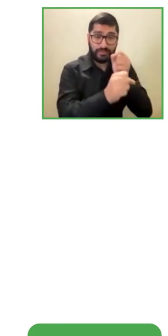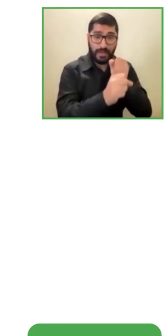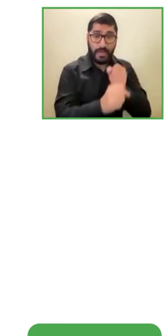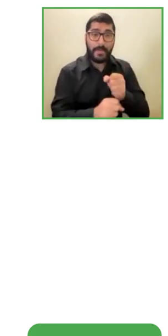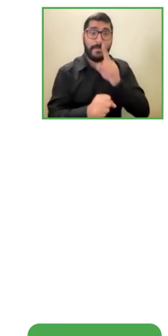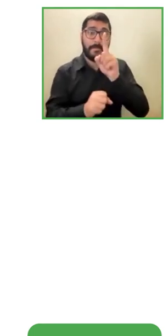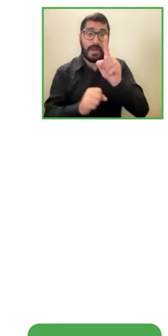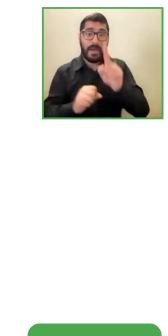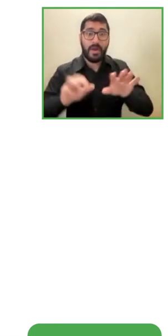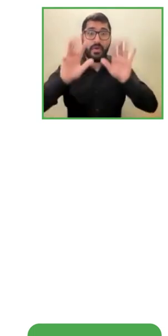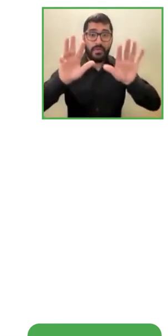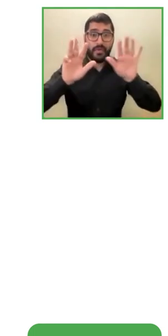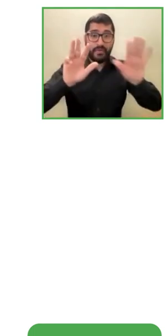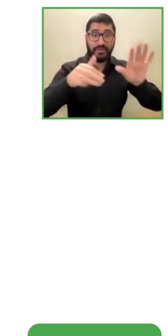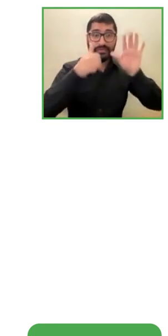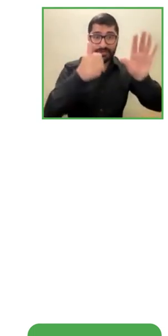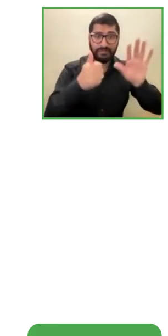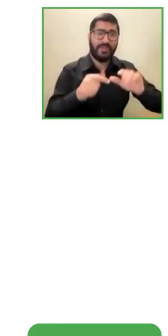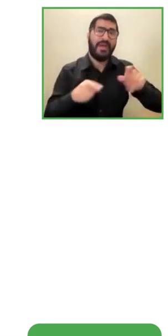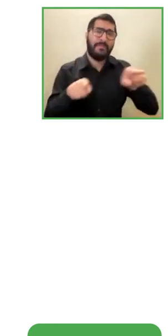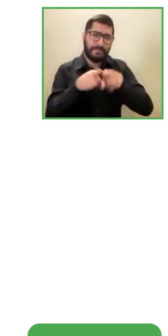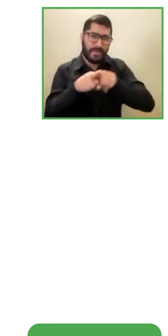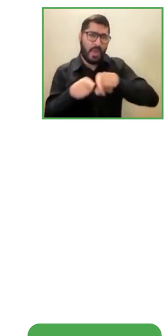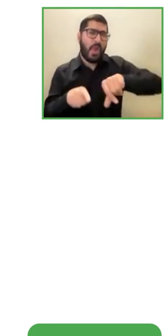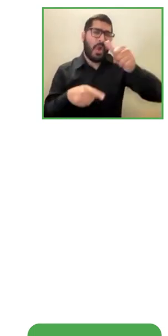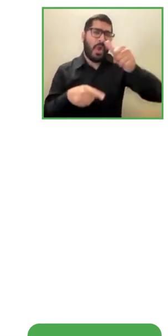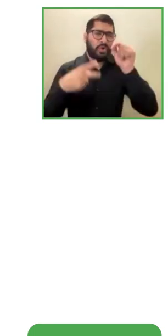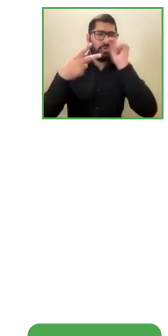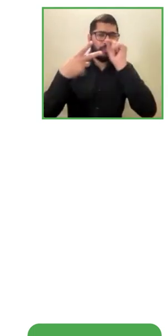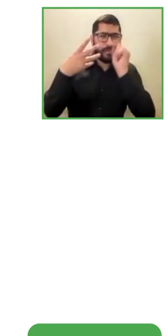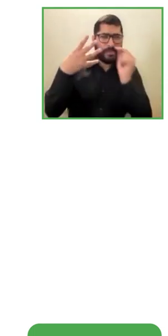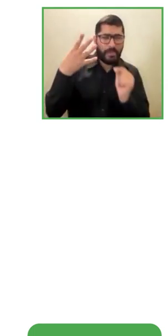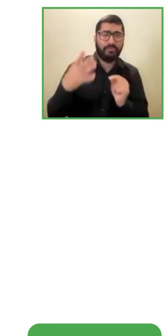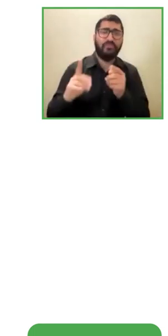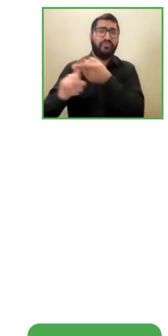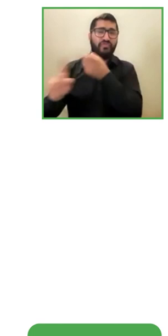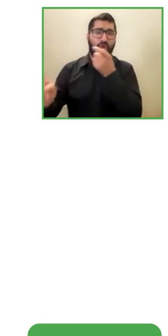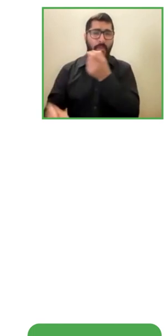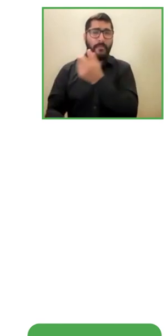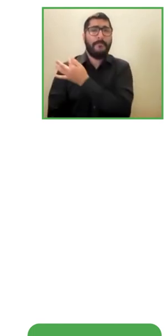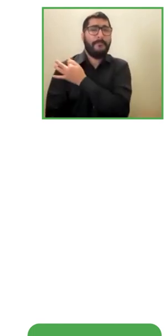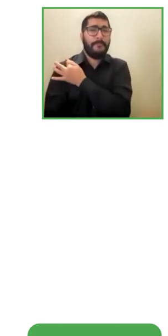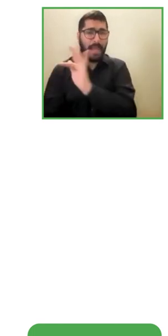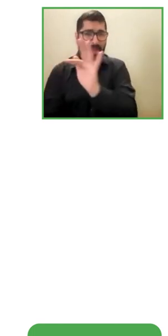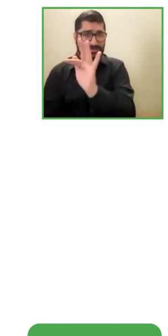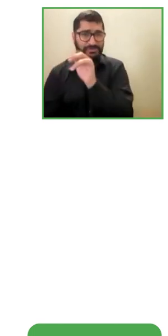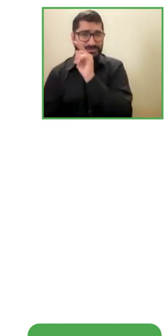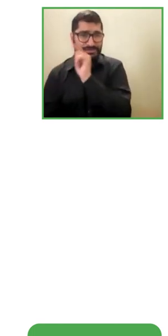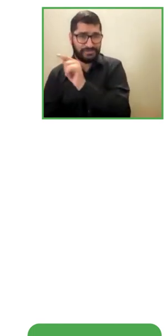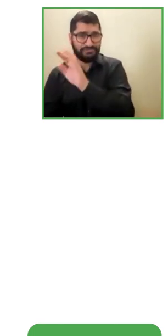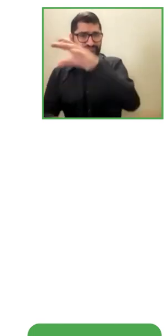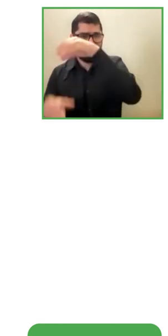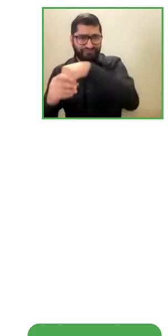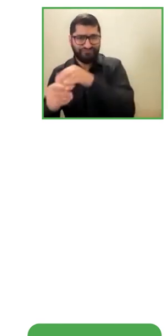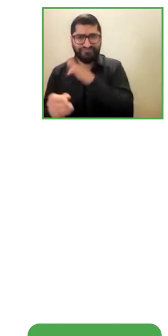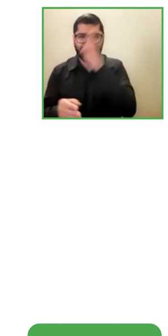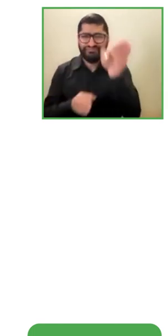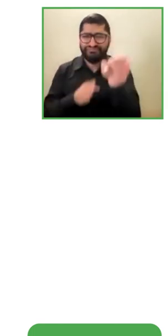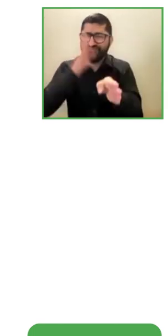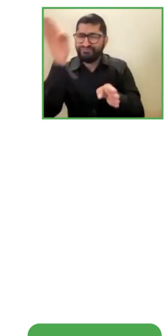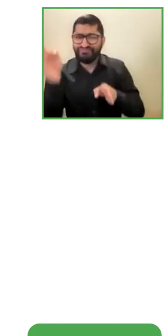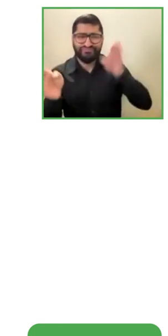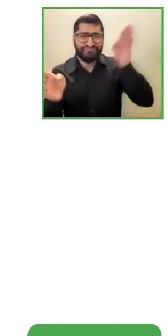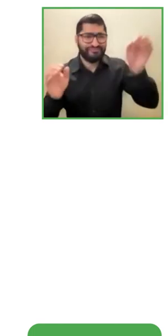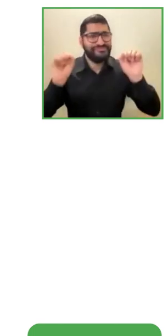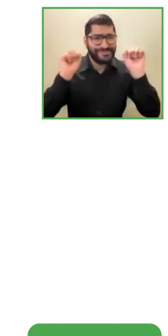in 1996, the same champion was held in San Francisco, United States. And